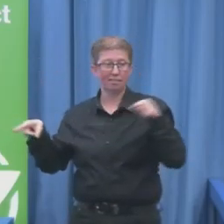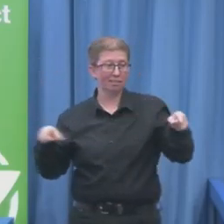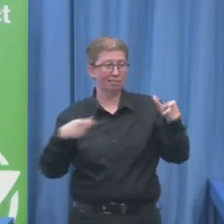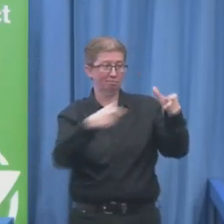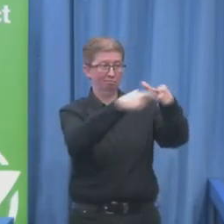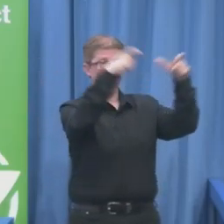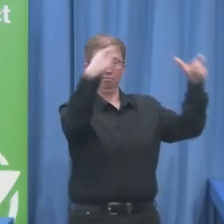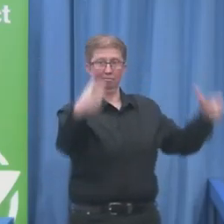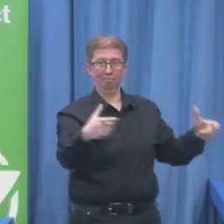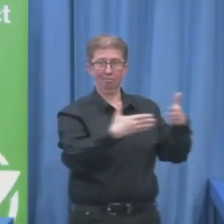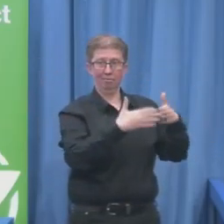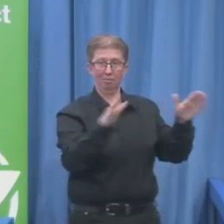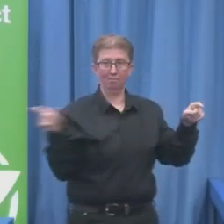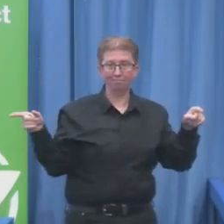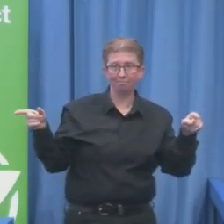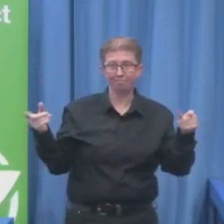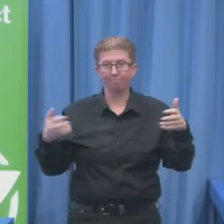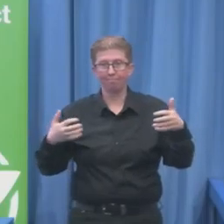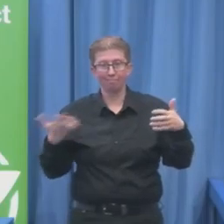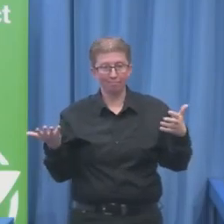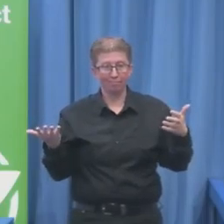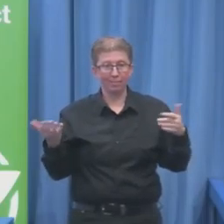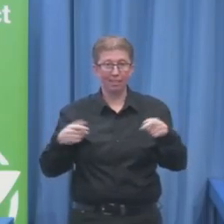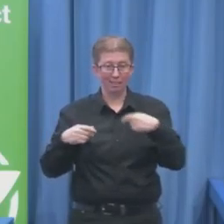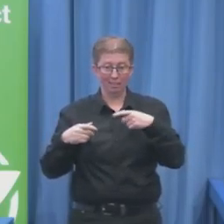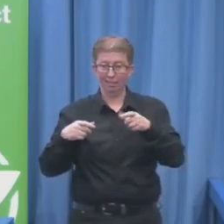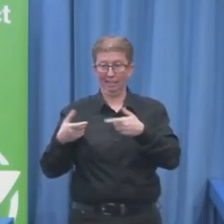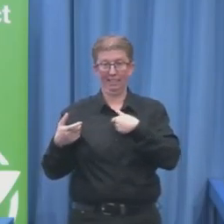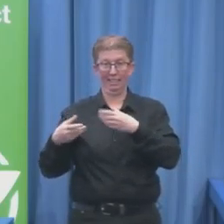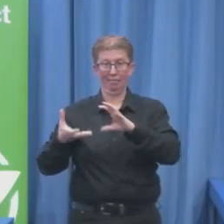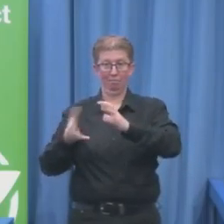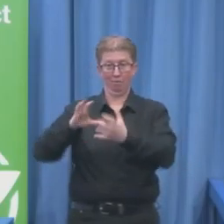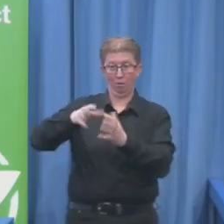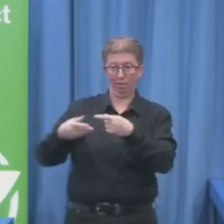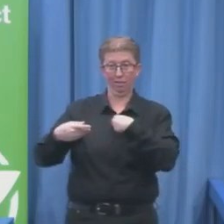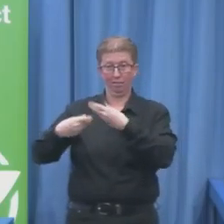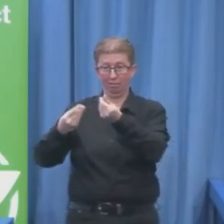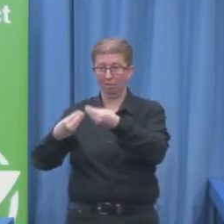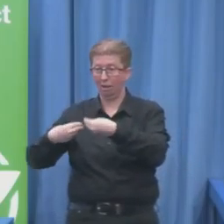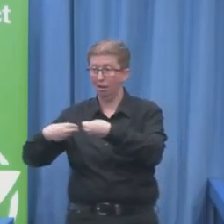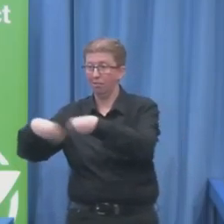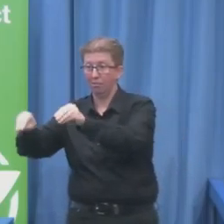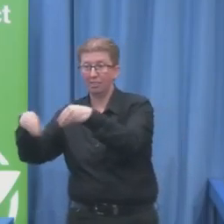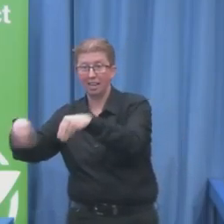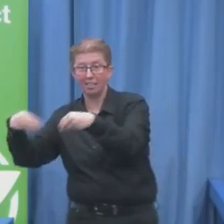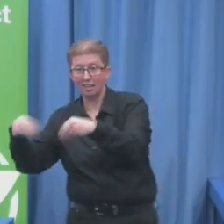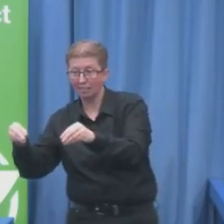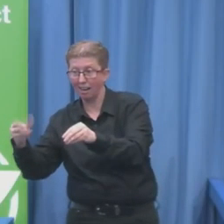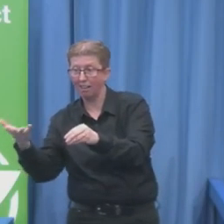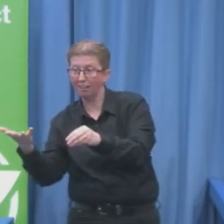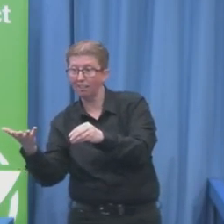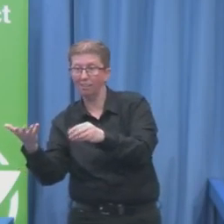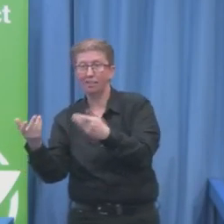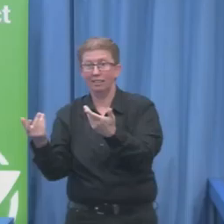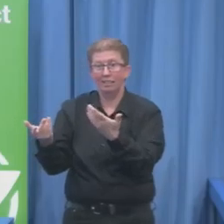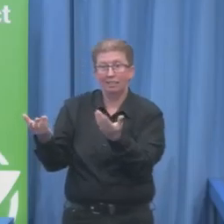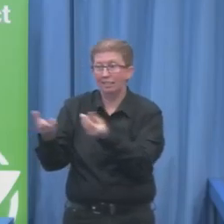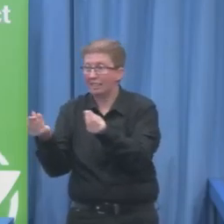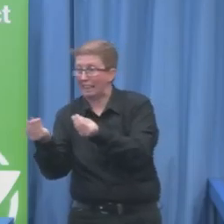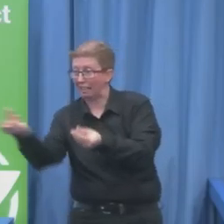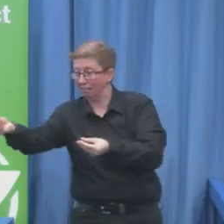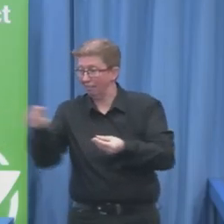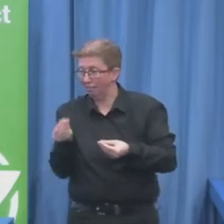we produce, and our plan for the future is to expand all these agricultural activities, which are located